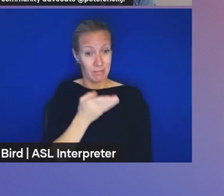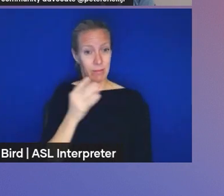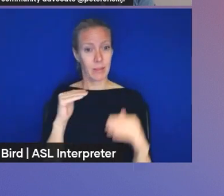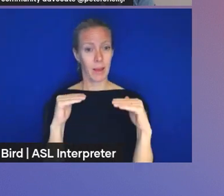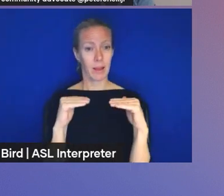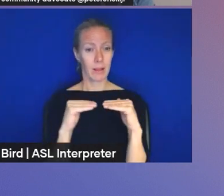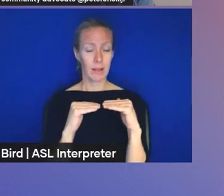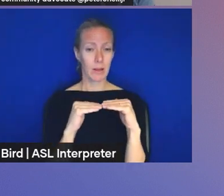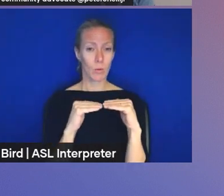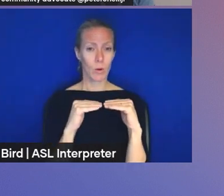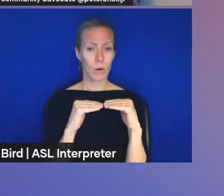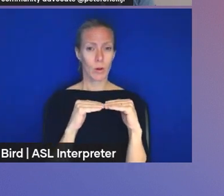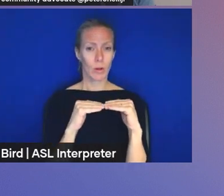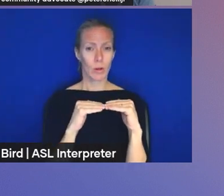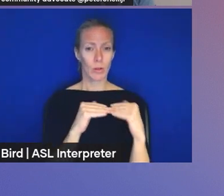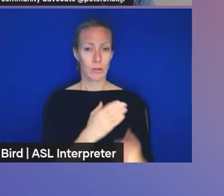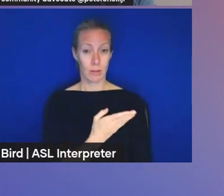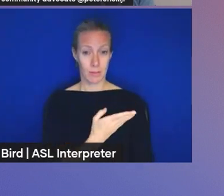this.